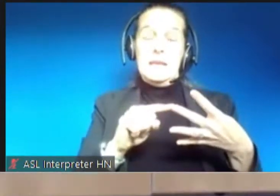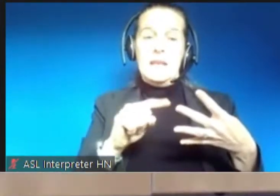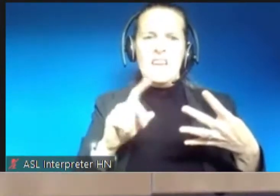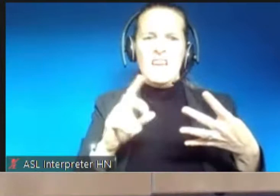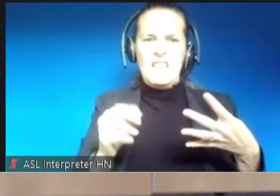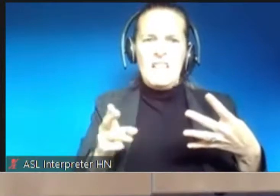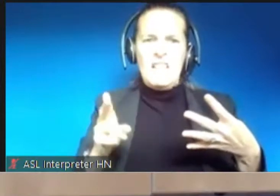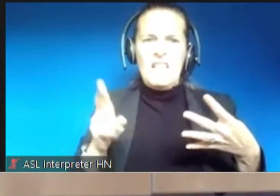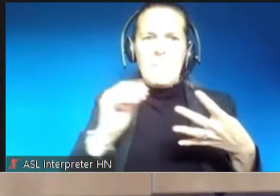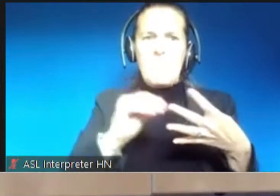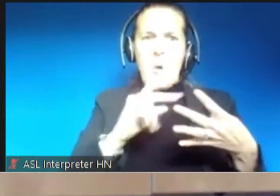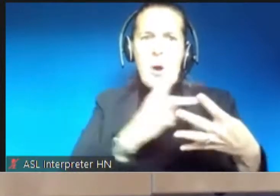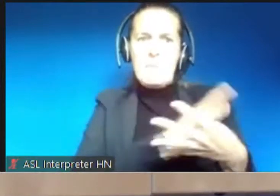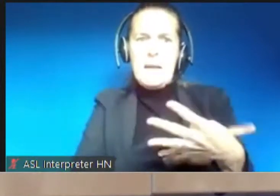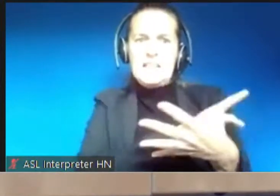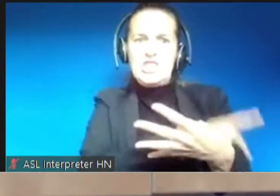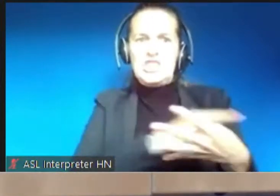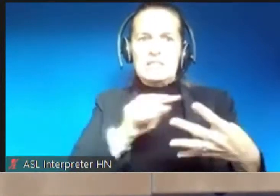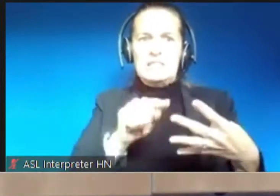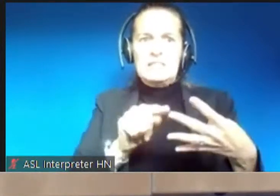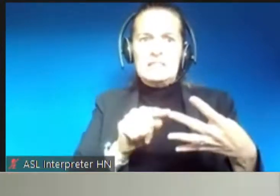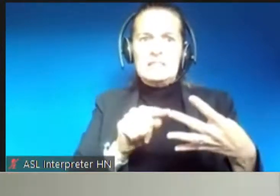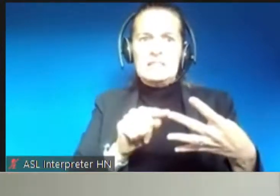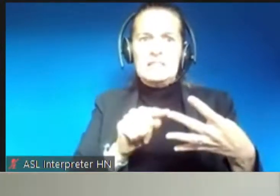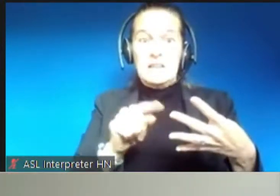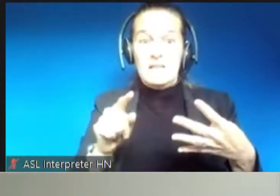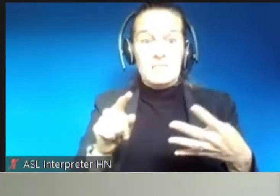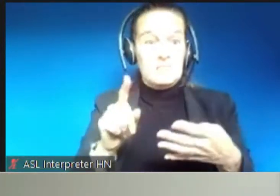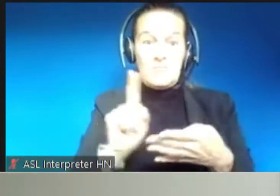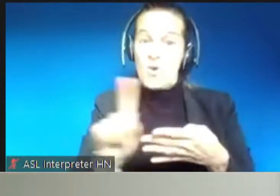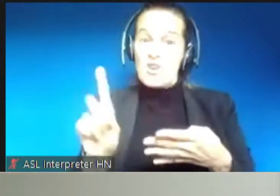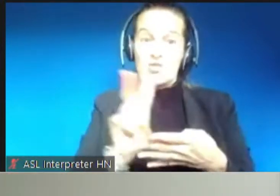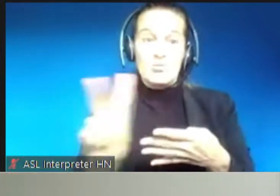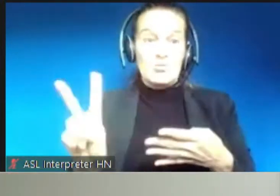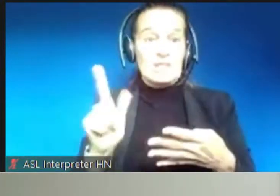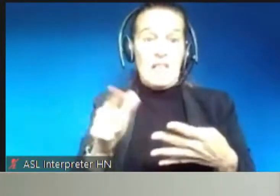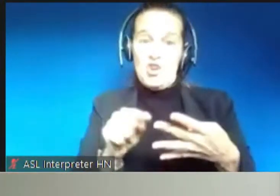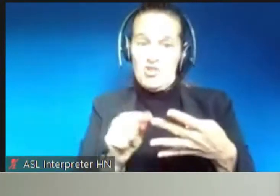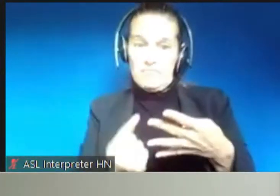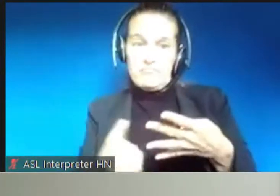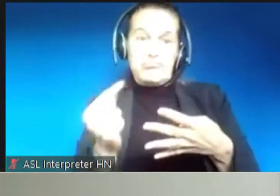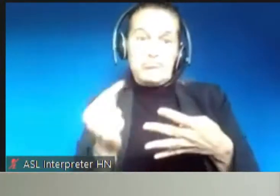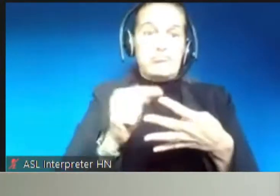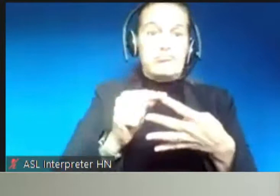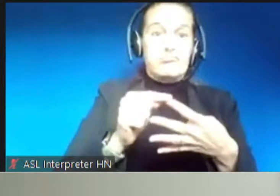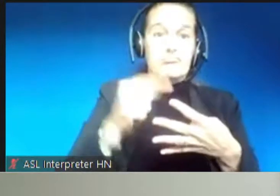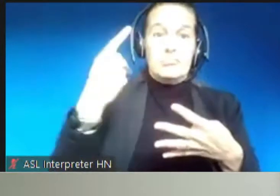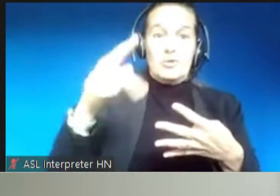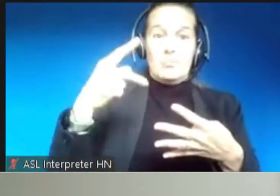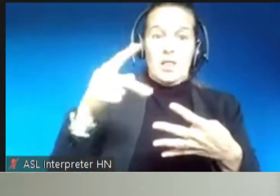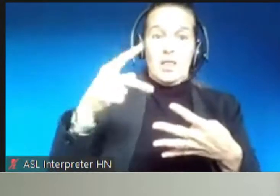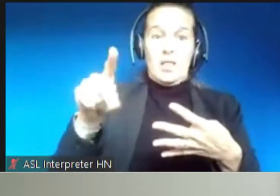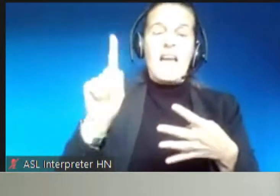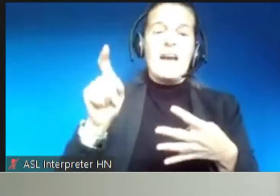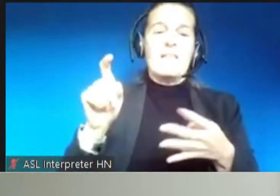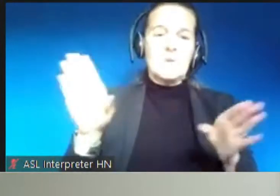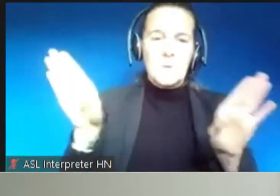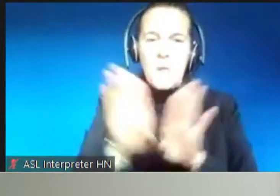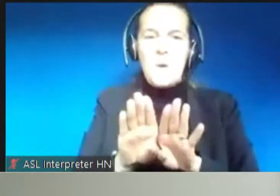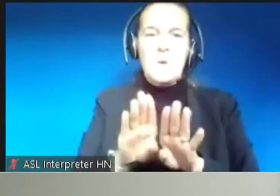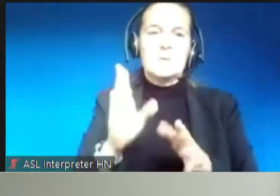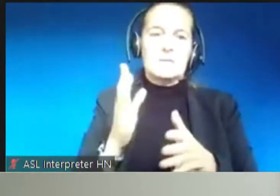weeks, then we would be moved back. We would have to go back to closing certain enterprises that are